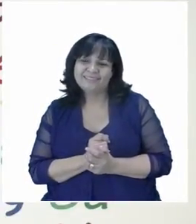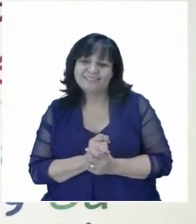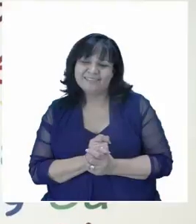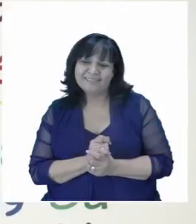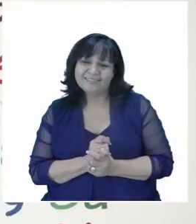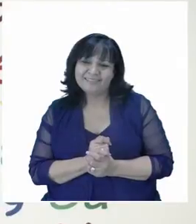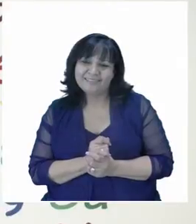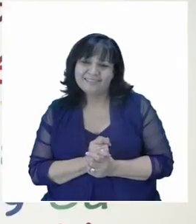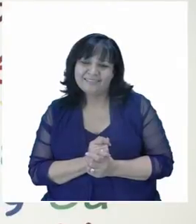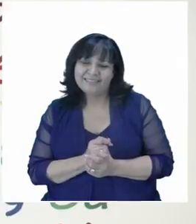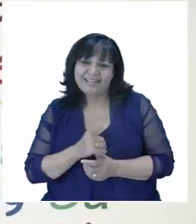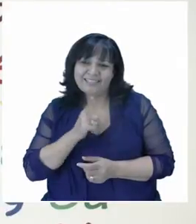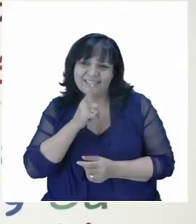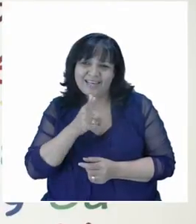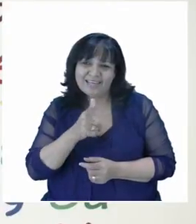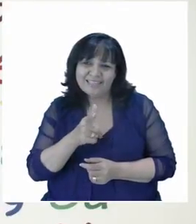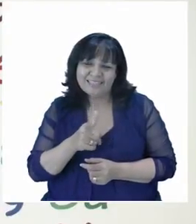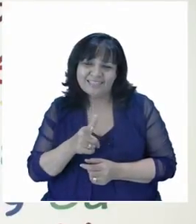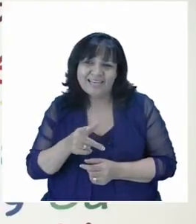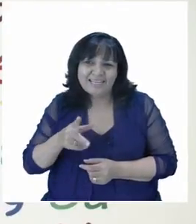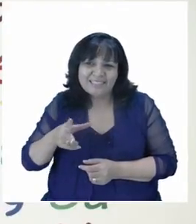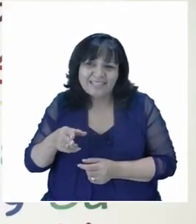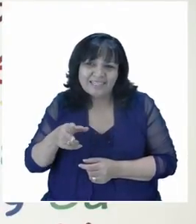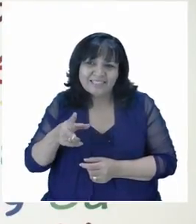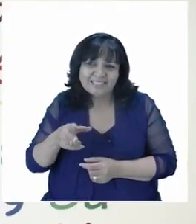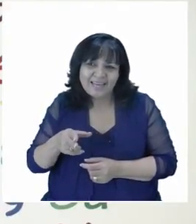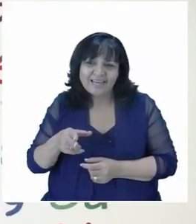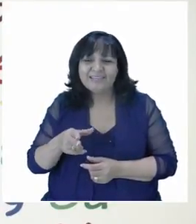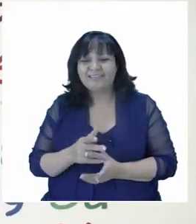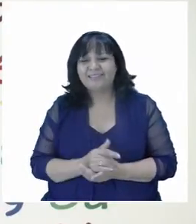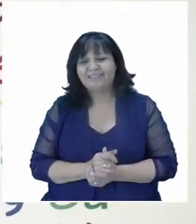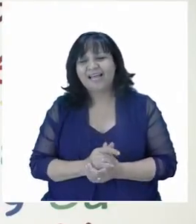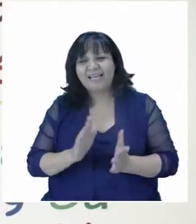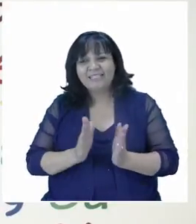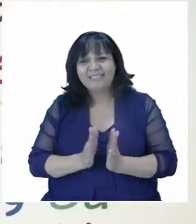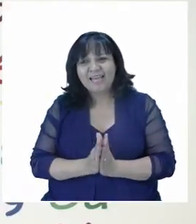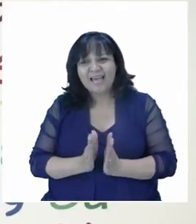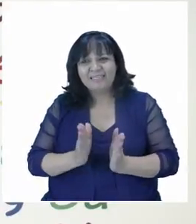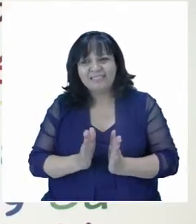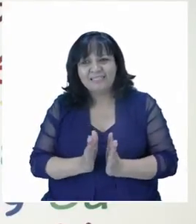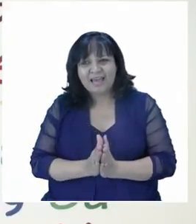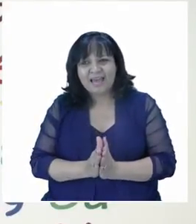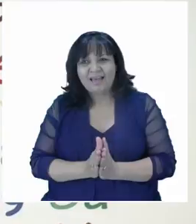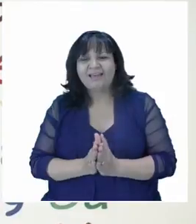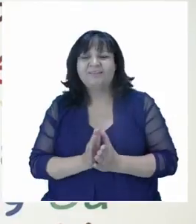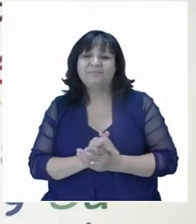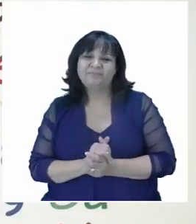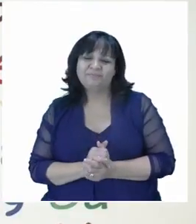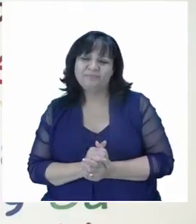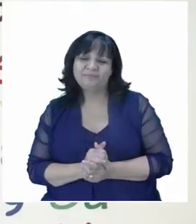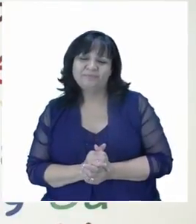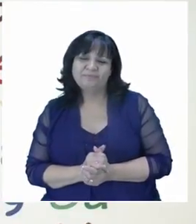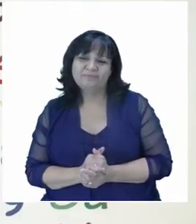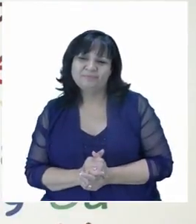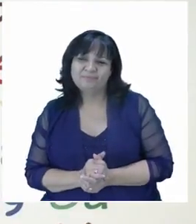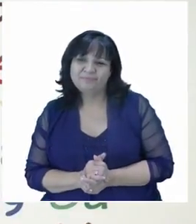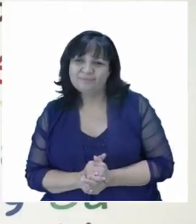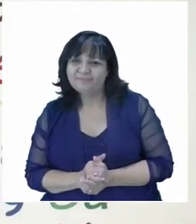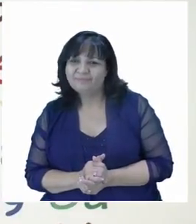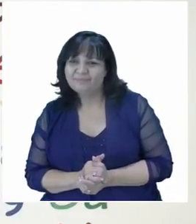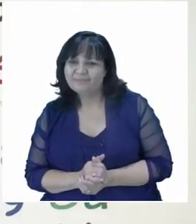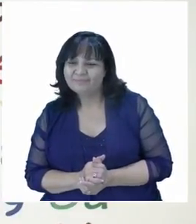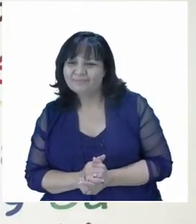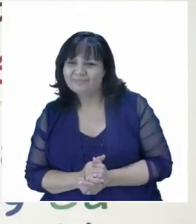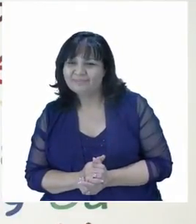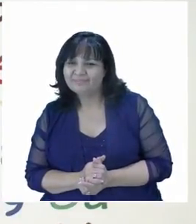scissors. Scissors. Well done. So a pair of scissors is going to